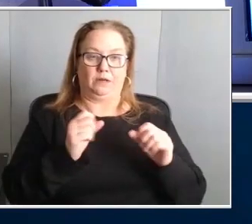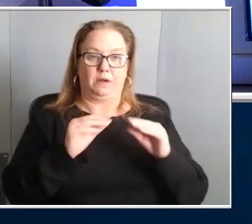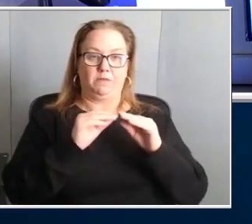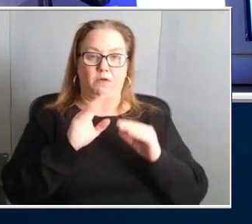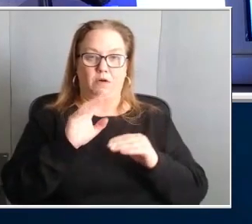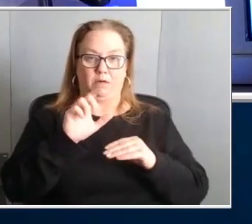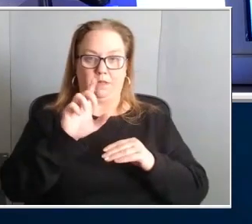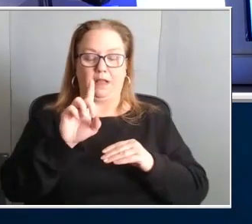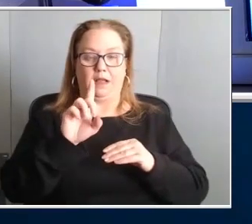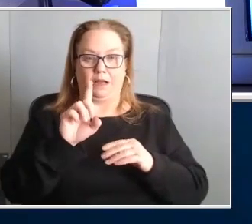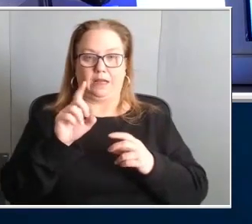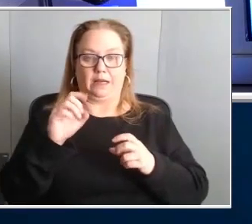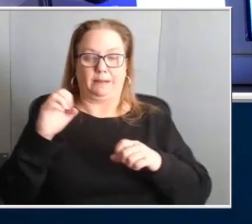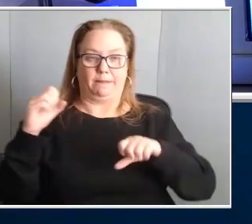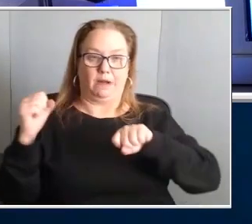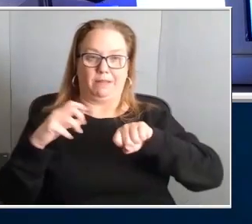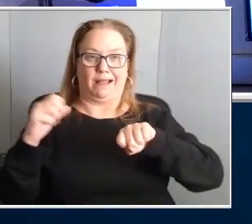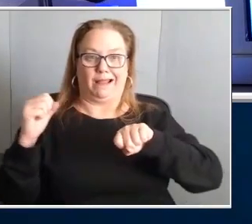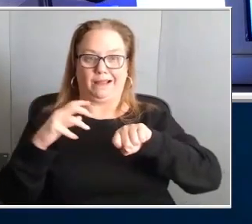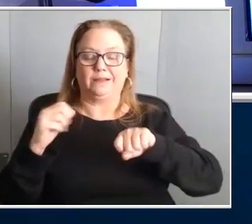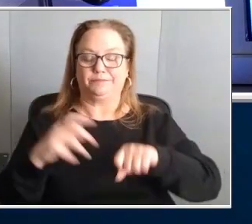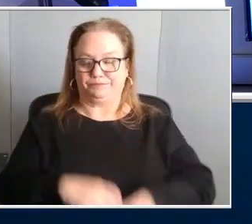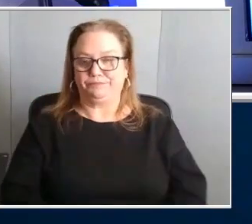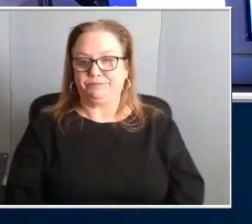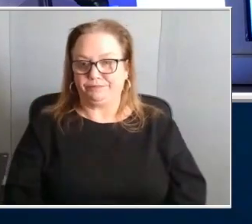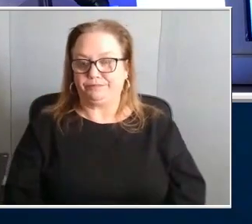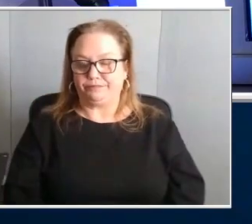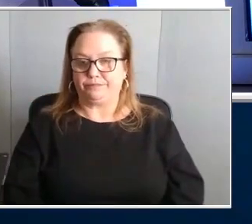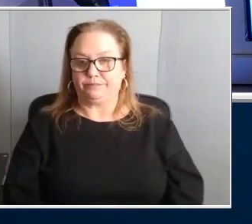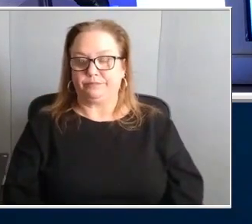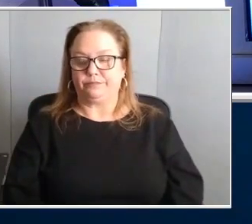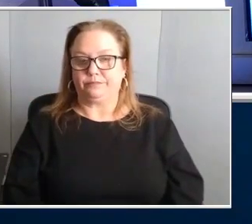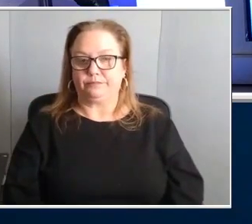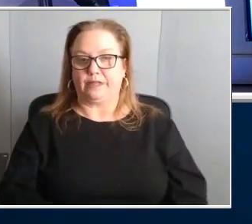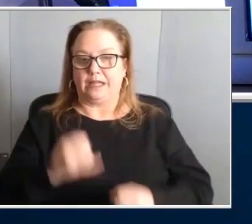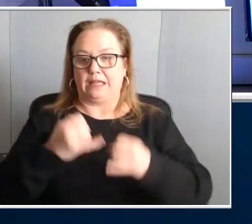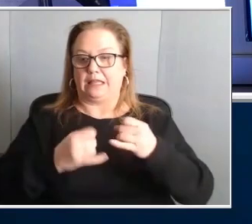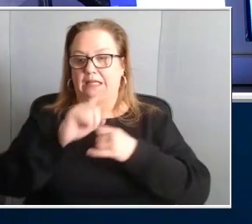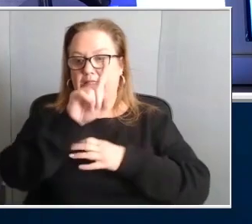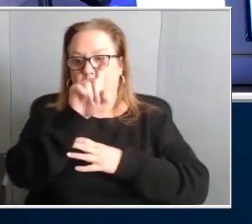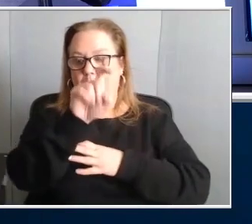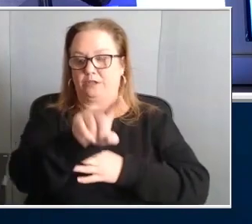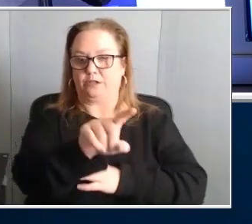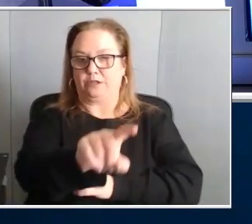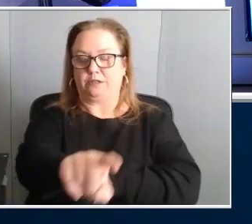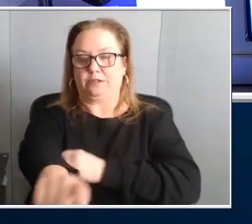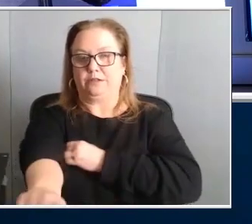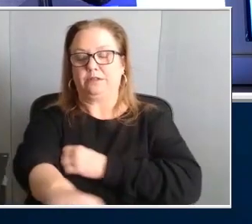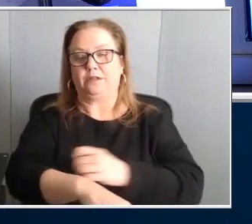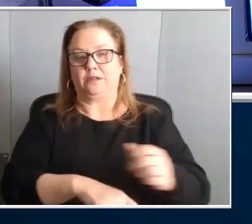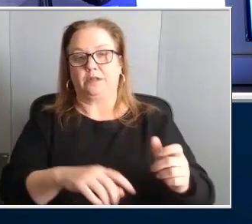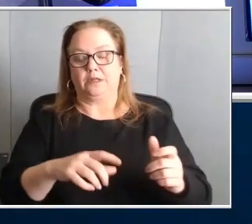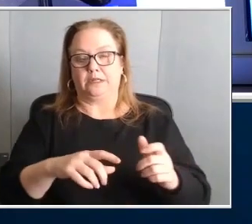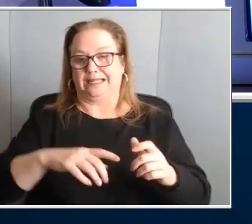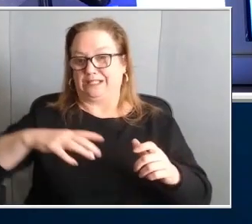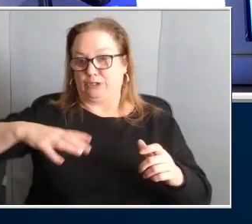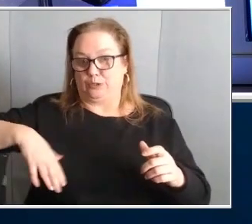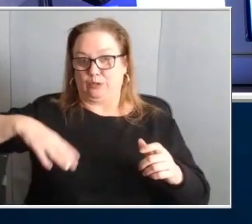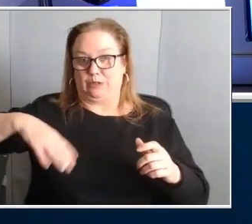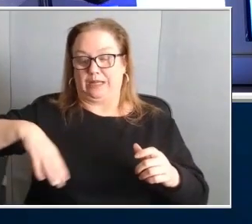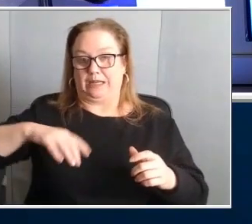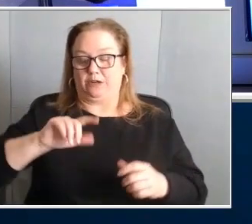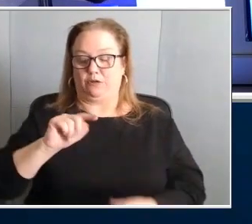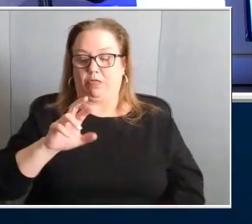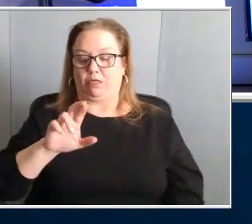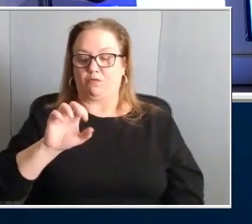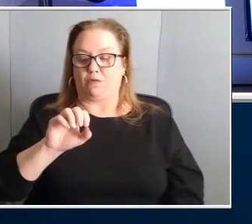there. Definitely. Yep. Jess? So last question, and it kind of is on that note, is it ever too late to do a thrombectomy? Is